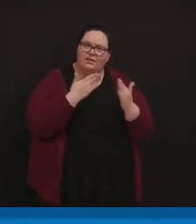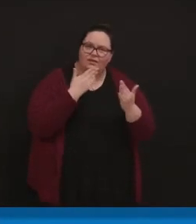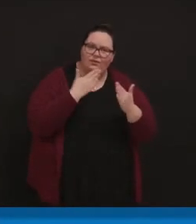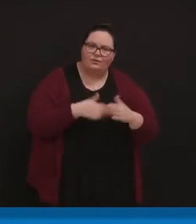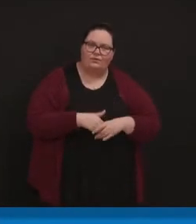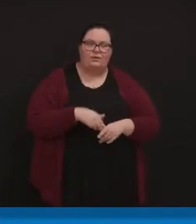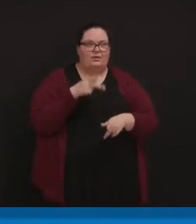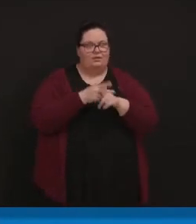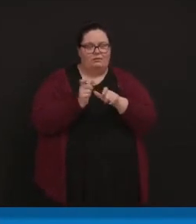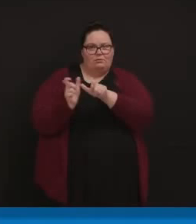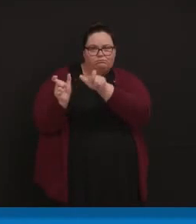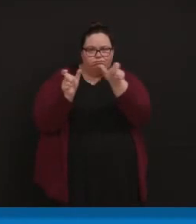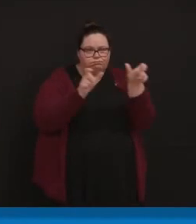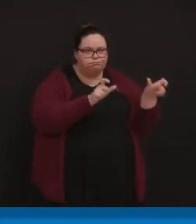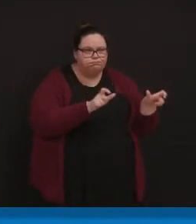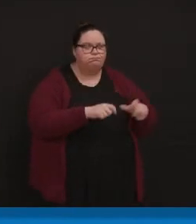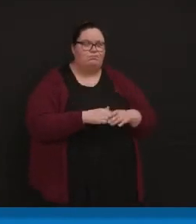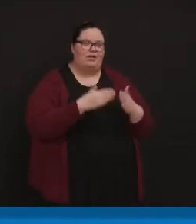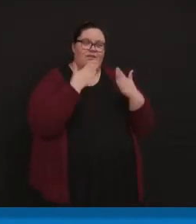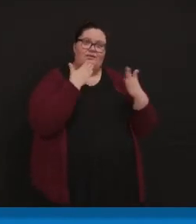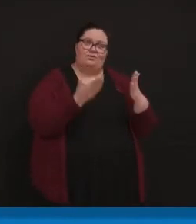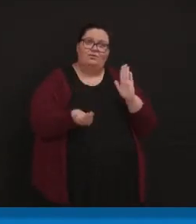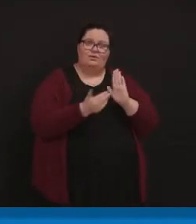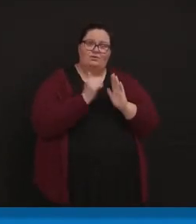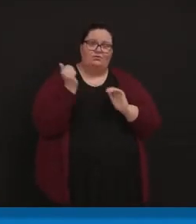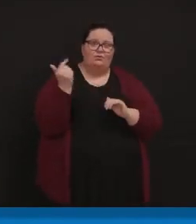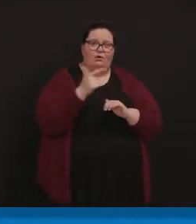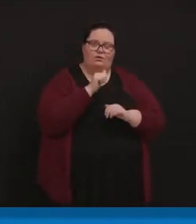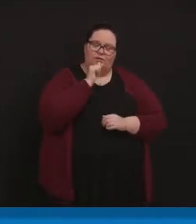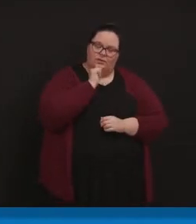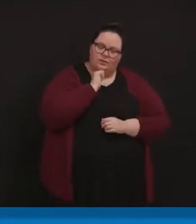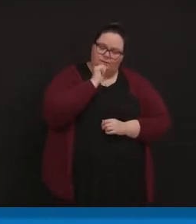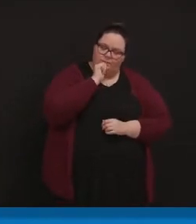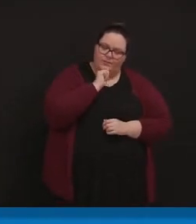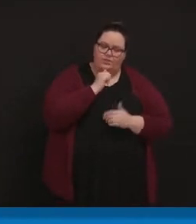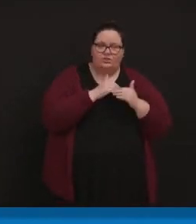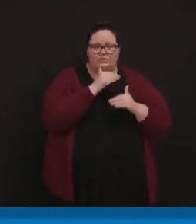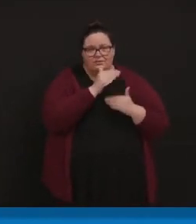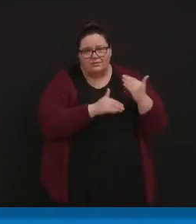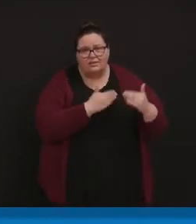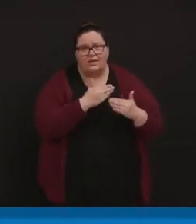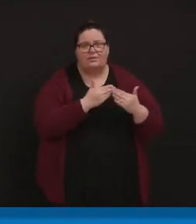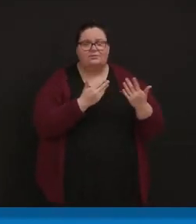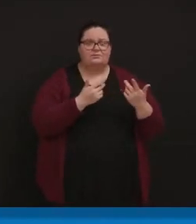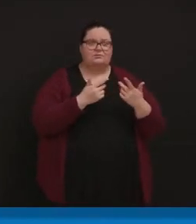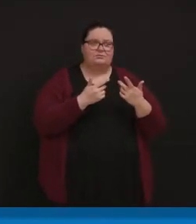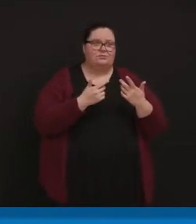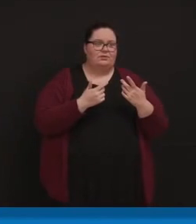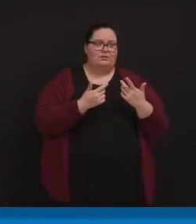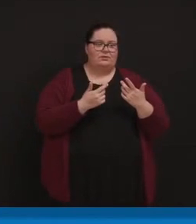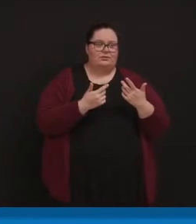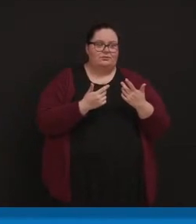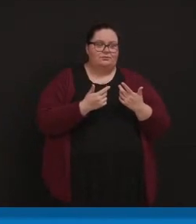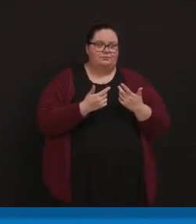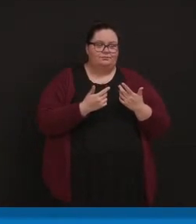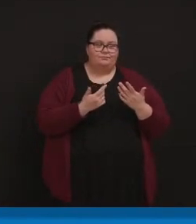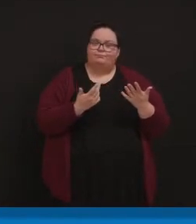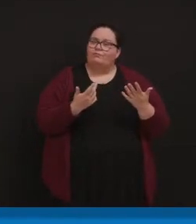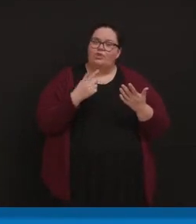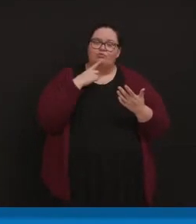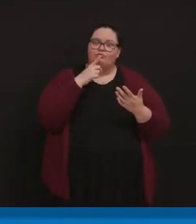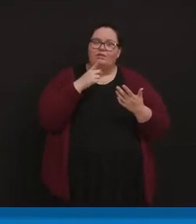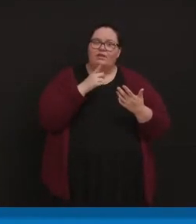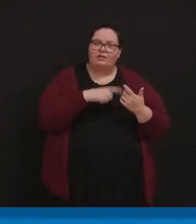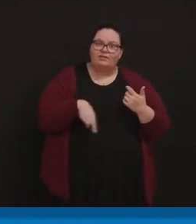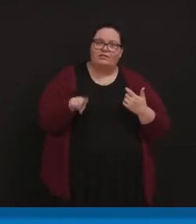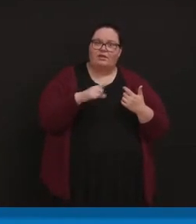bay. So I want to thank everyone again for their tolerance, their kindness, their patience, and the fact that they